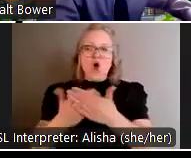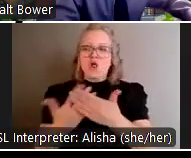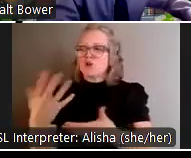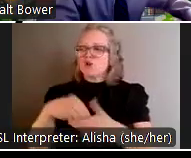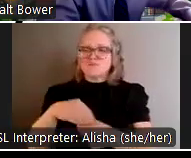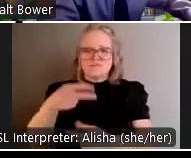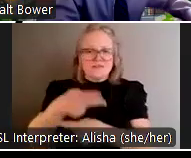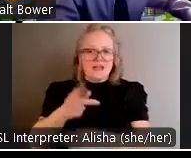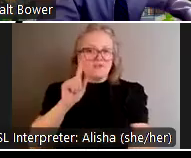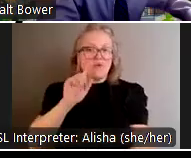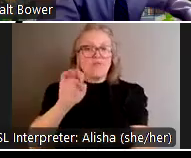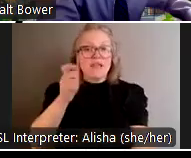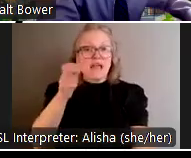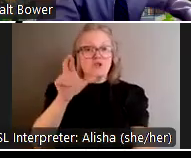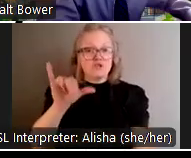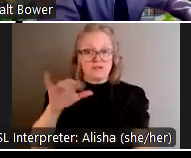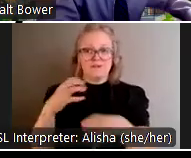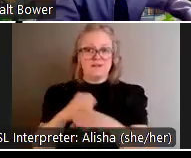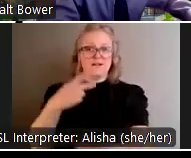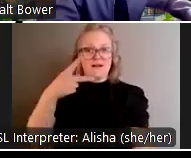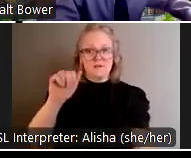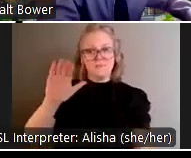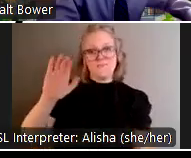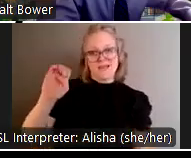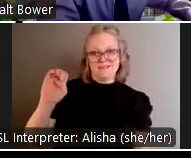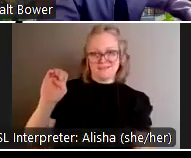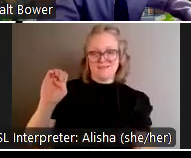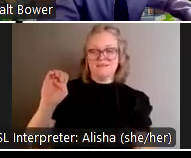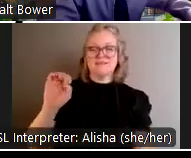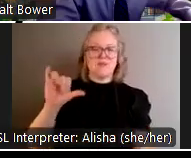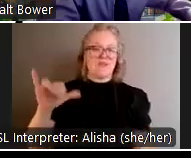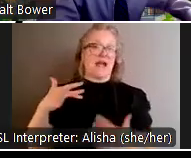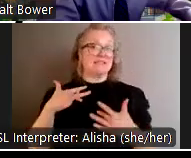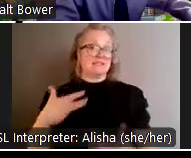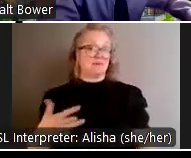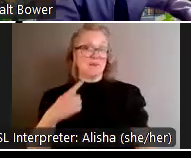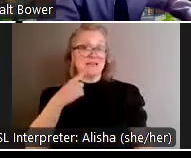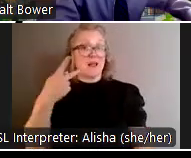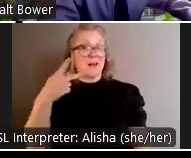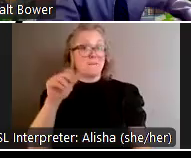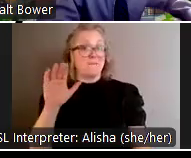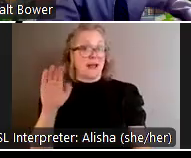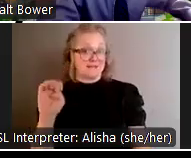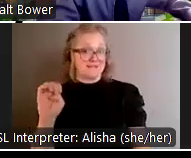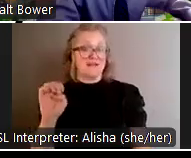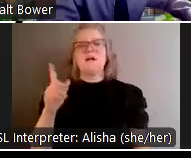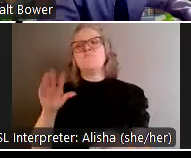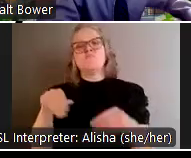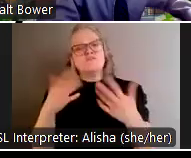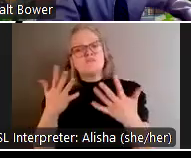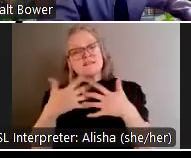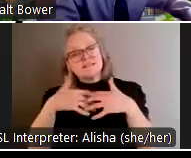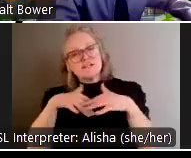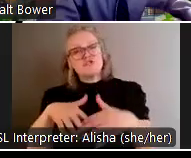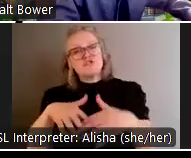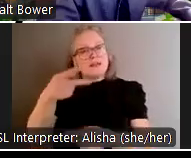The program, and we call that PACE. So that's usually what I refer to it as, but it provides integrated care to